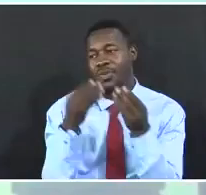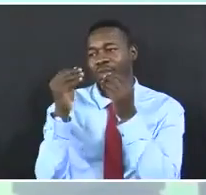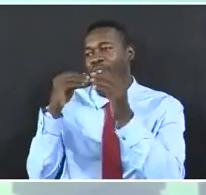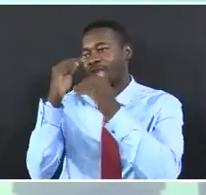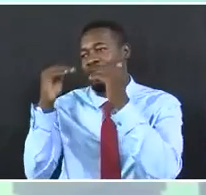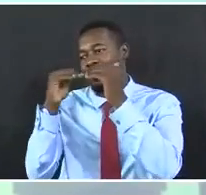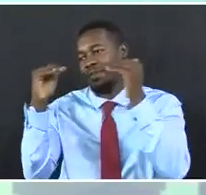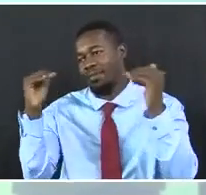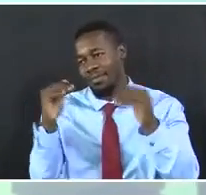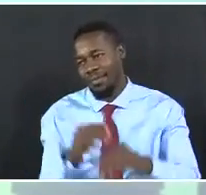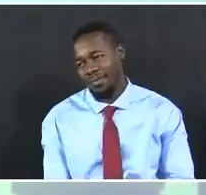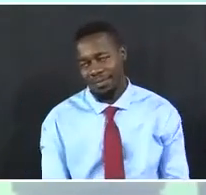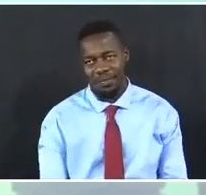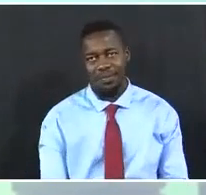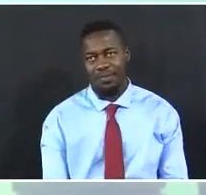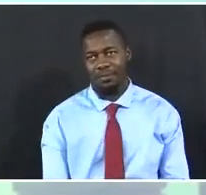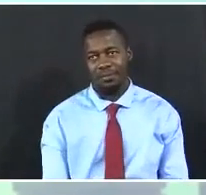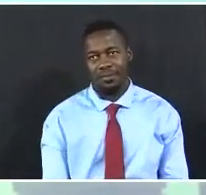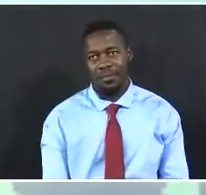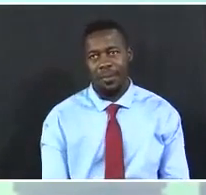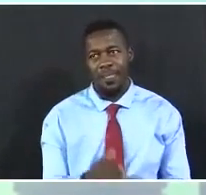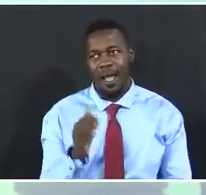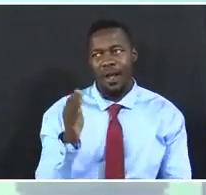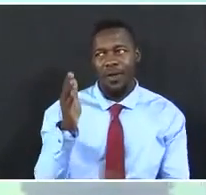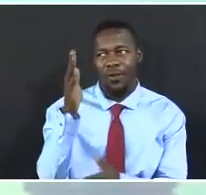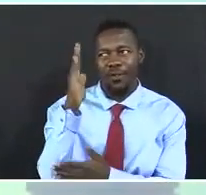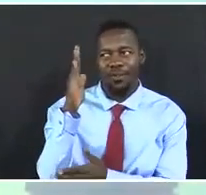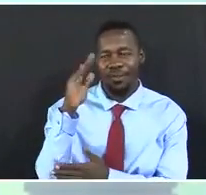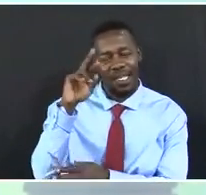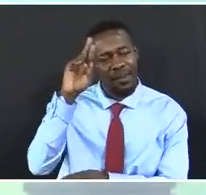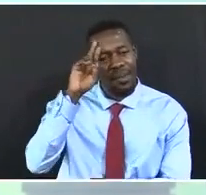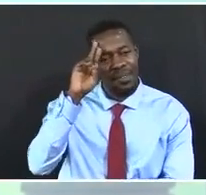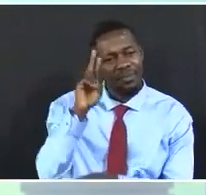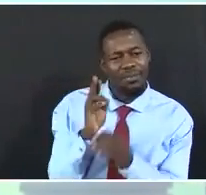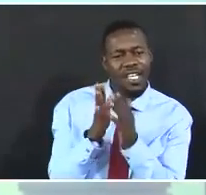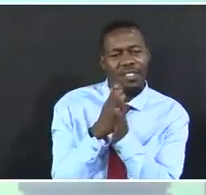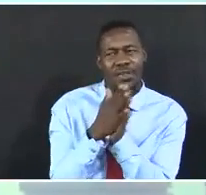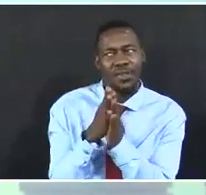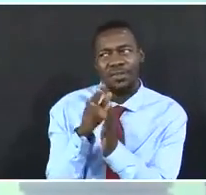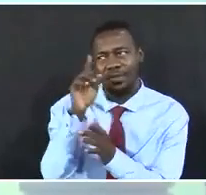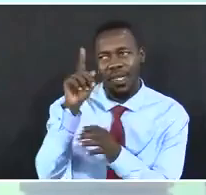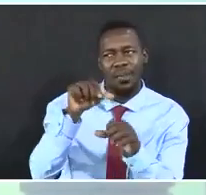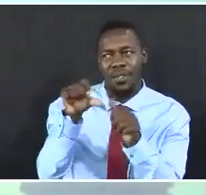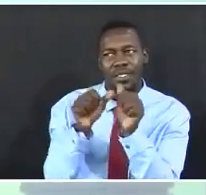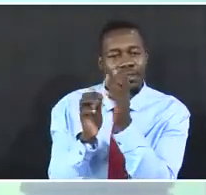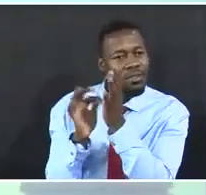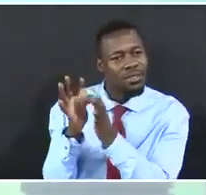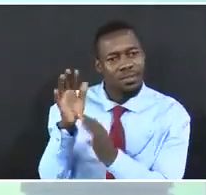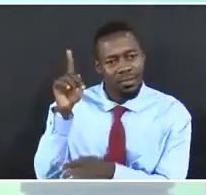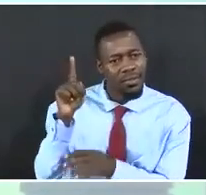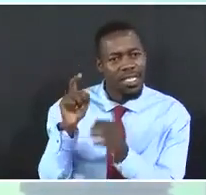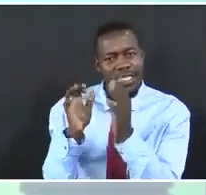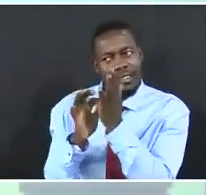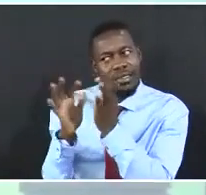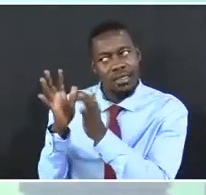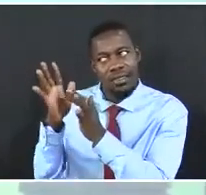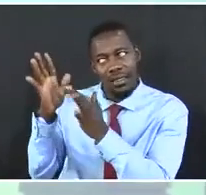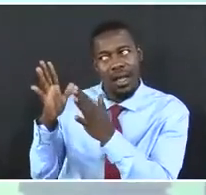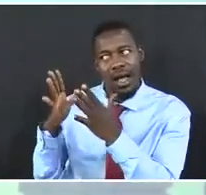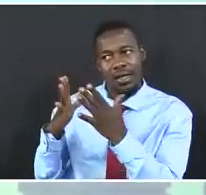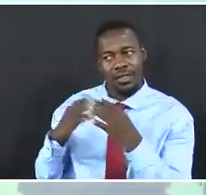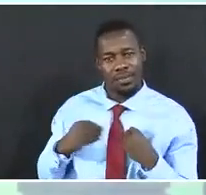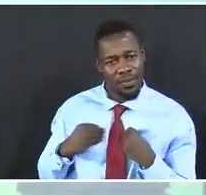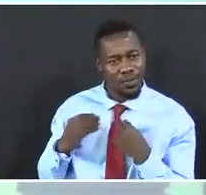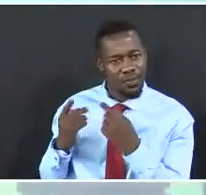And God did this, and that's why he allowed his only son, Jesus Christ, to come and face such a